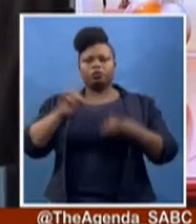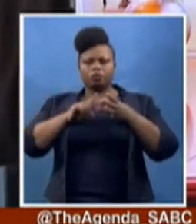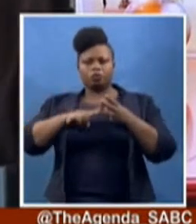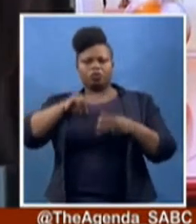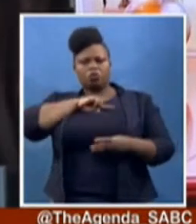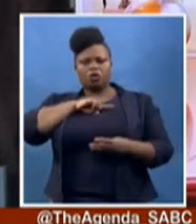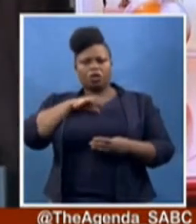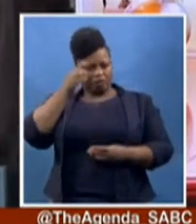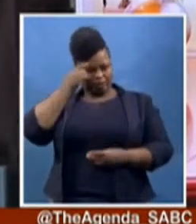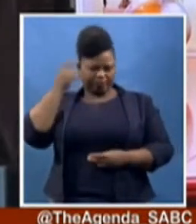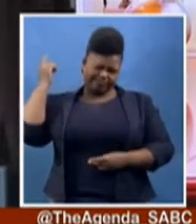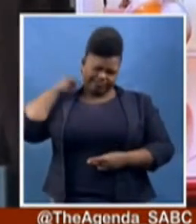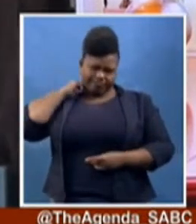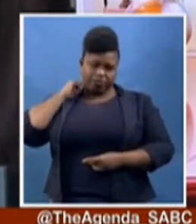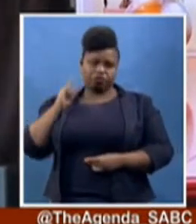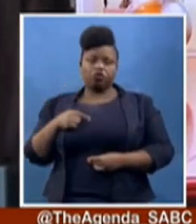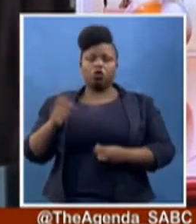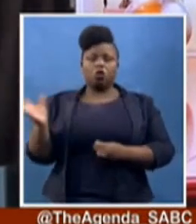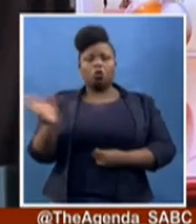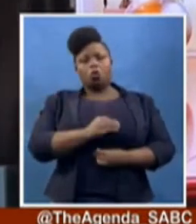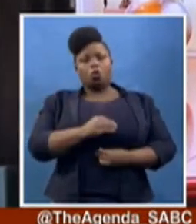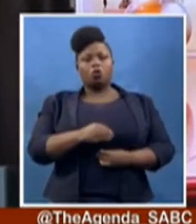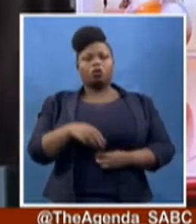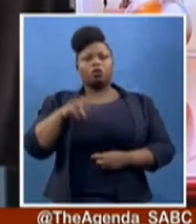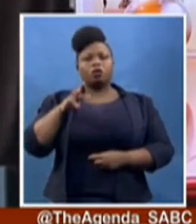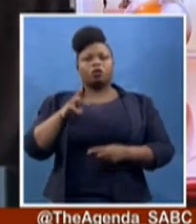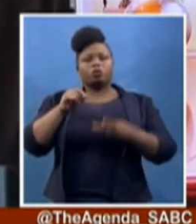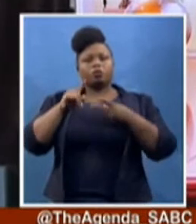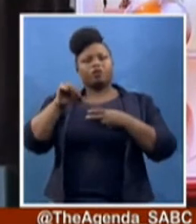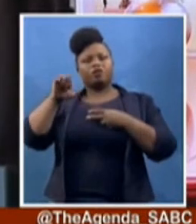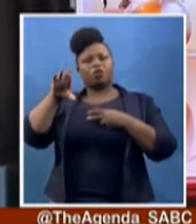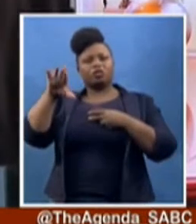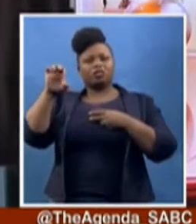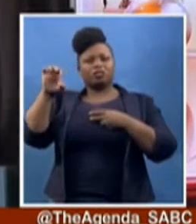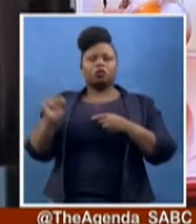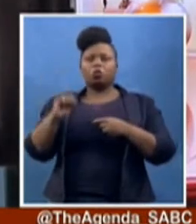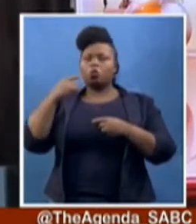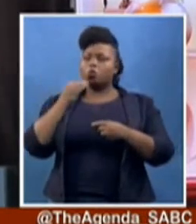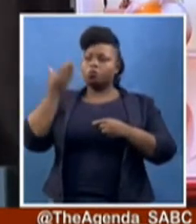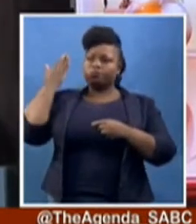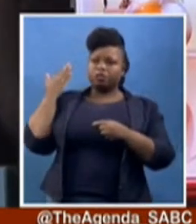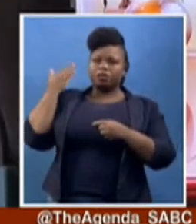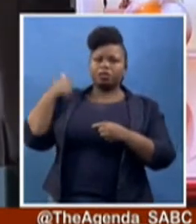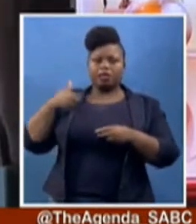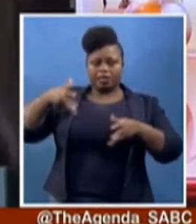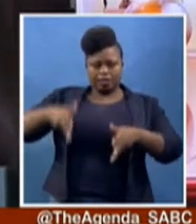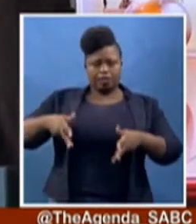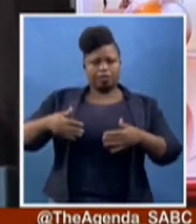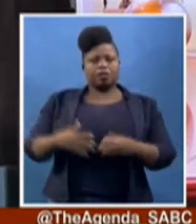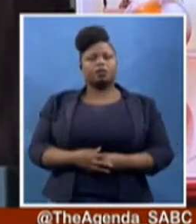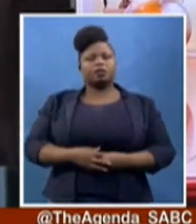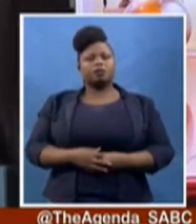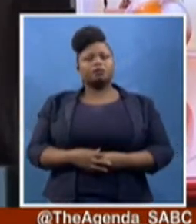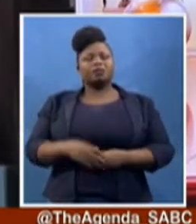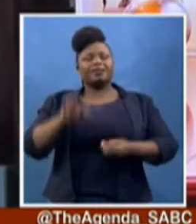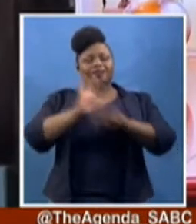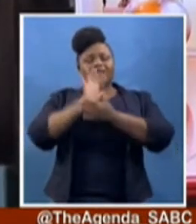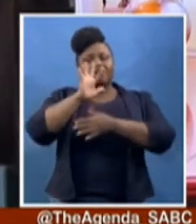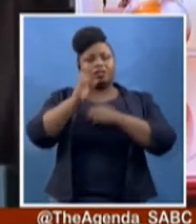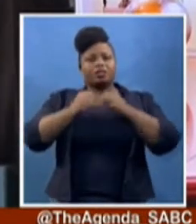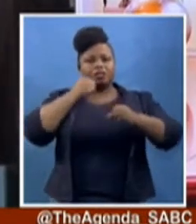Wilberforce student, past and present. 15 years after the founding of Wilberforce